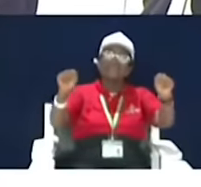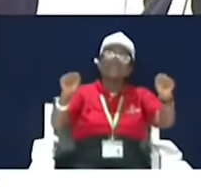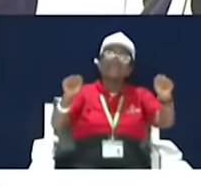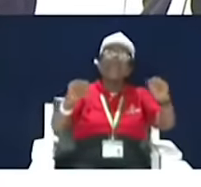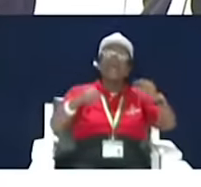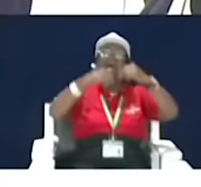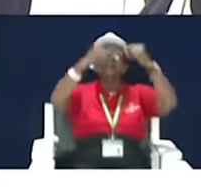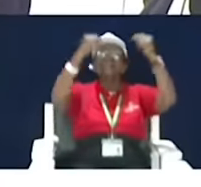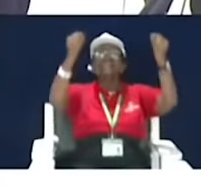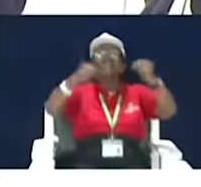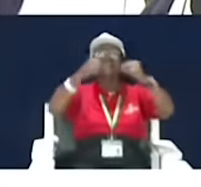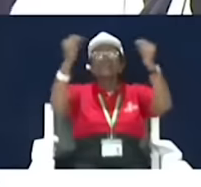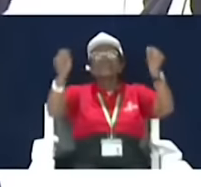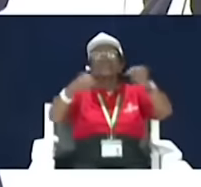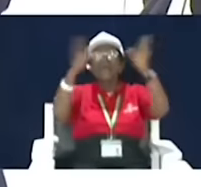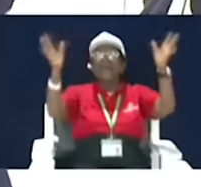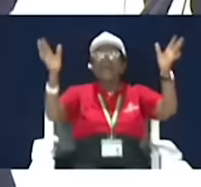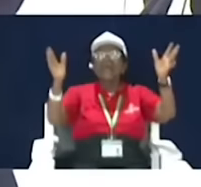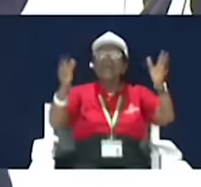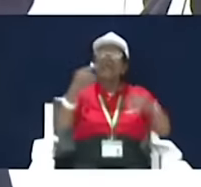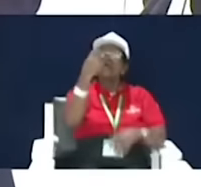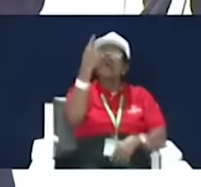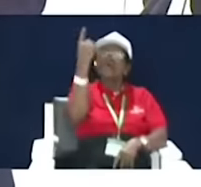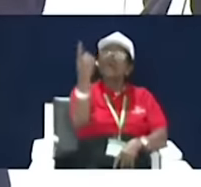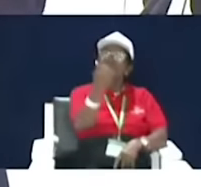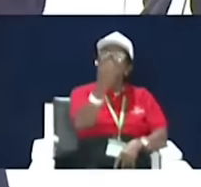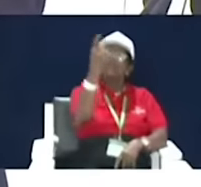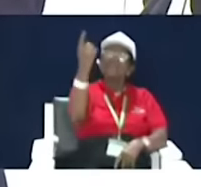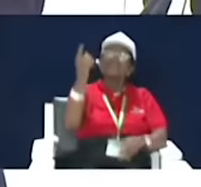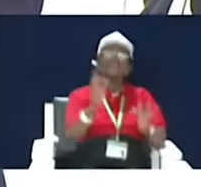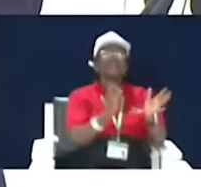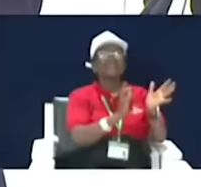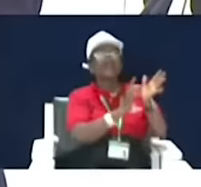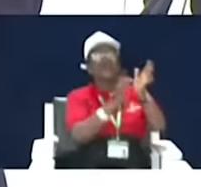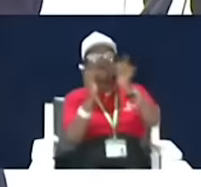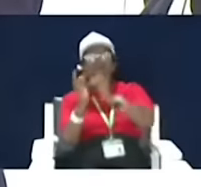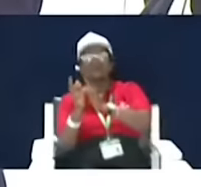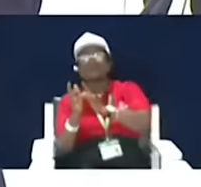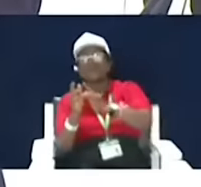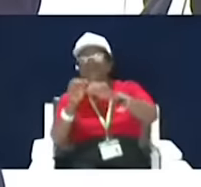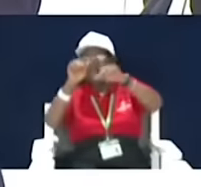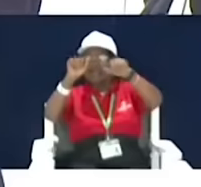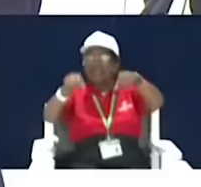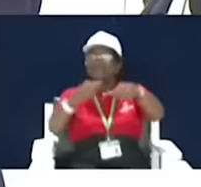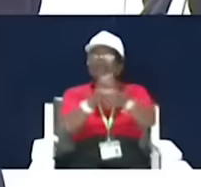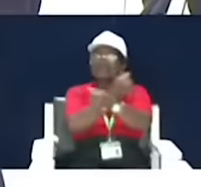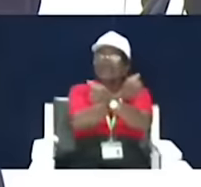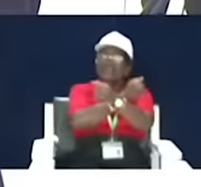Thank you.